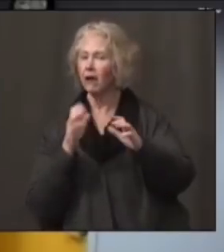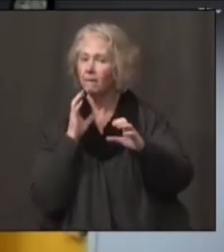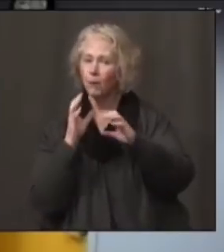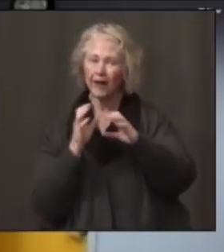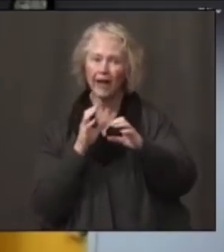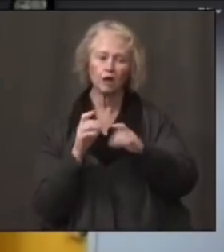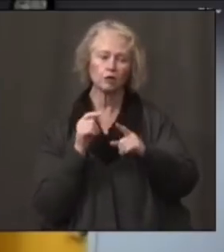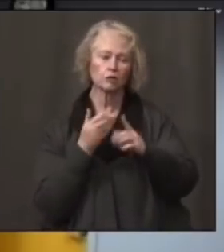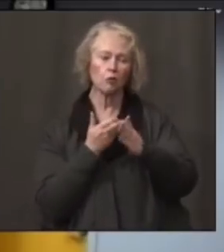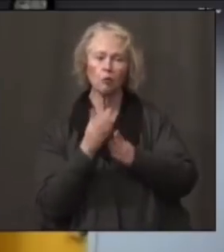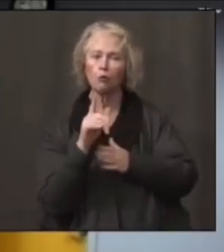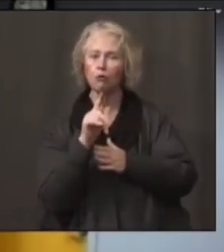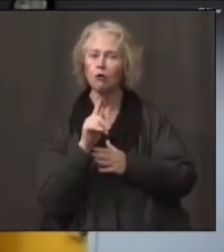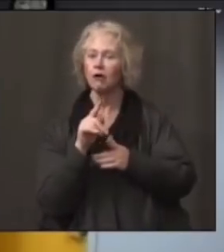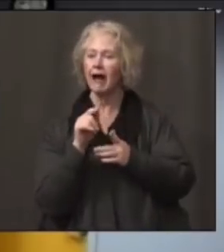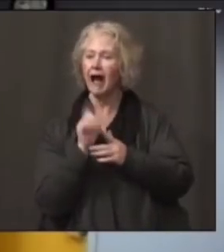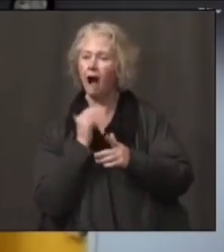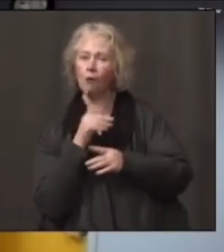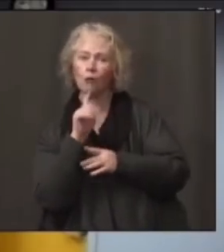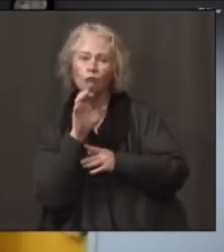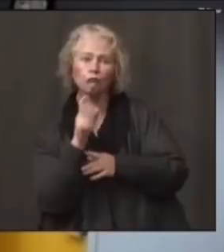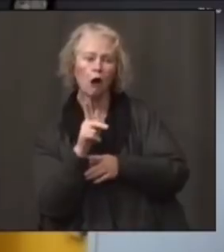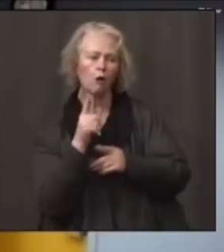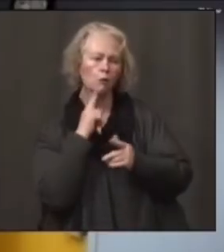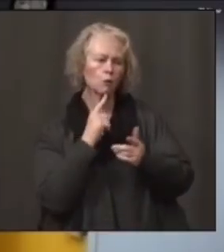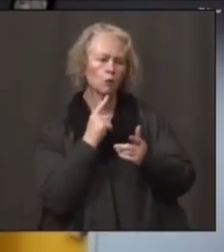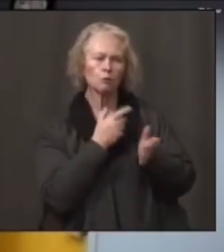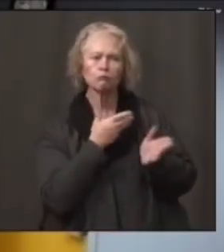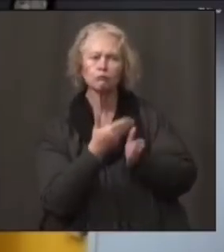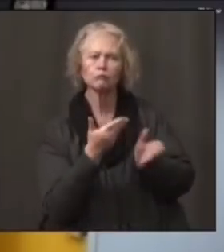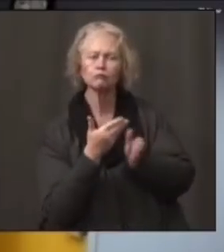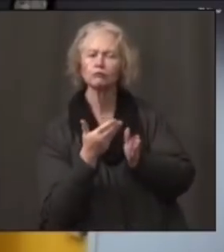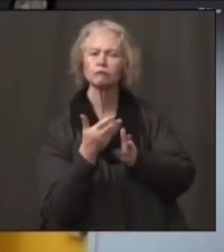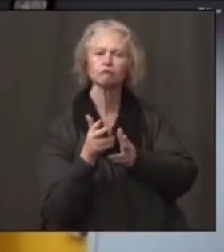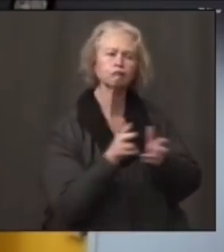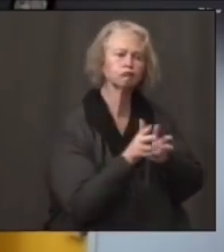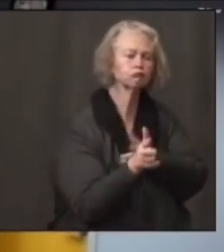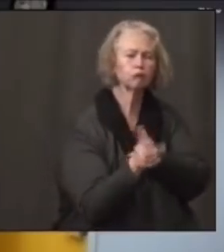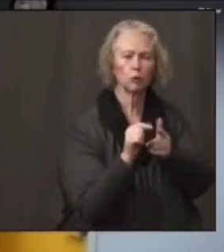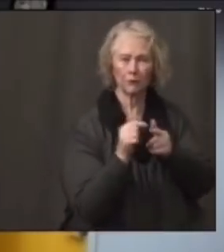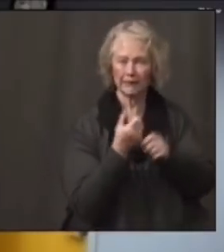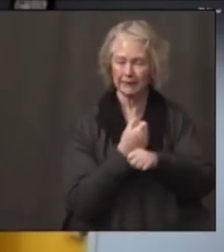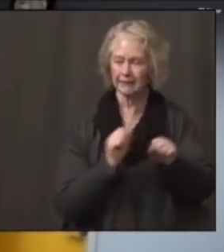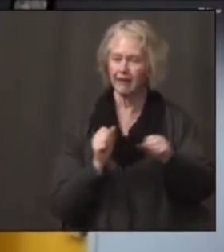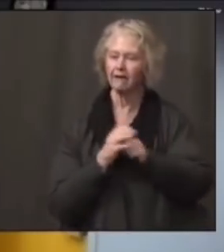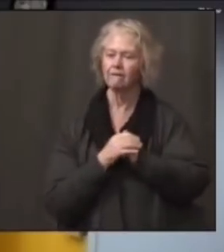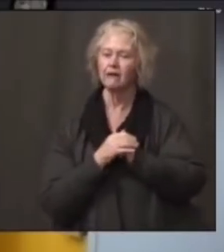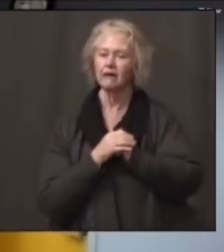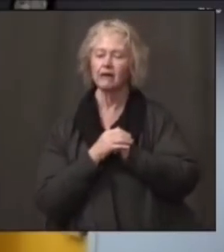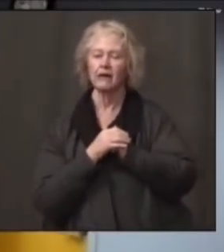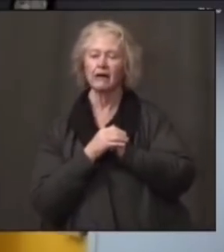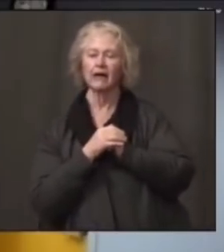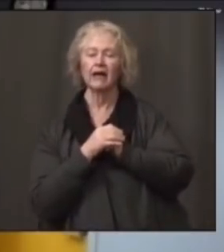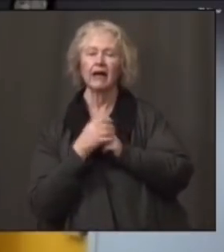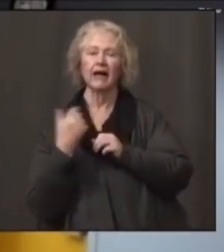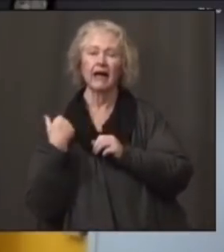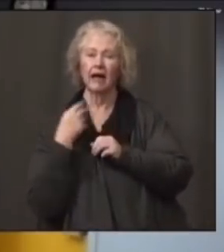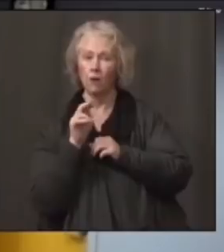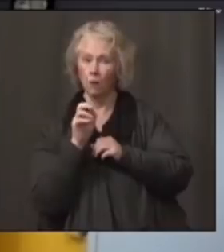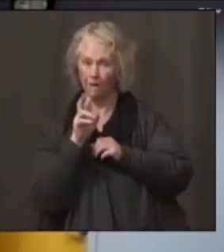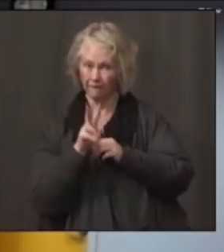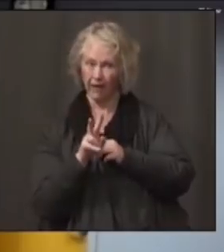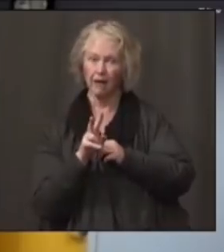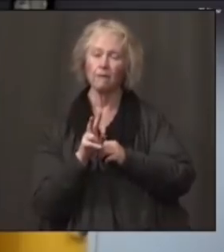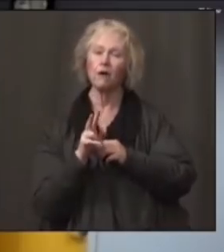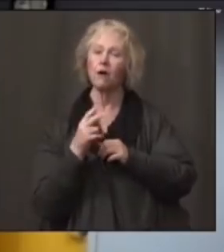portable radios, and it all went smoothly. So moving down the chain a little bit, in November, we had all the state agencies that usually report